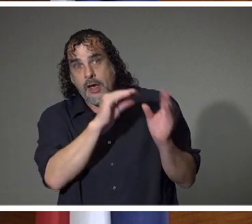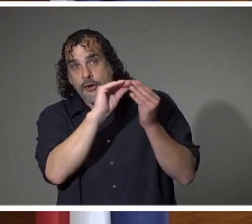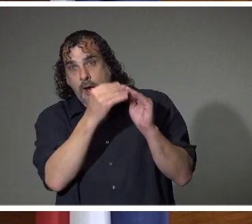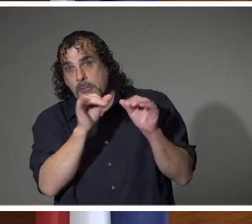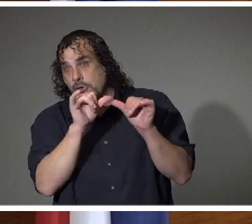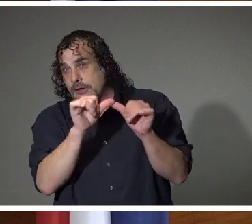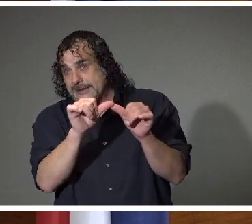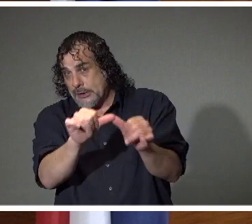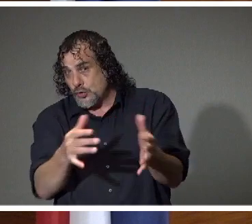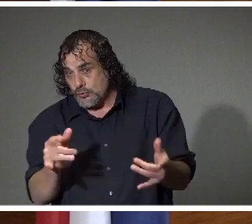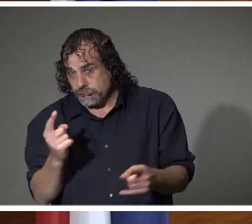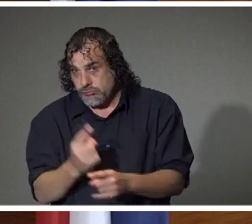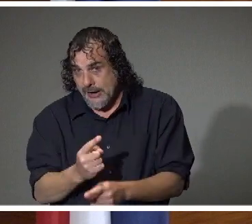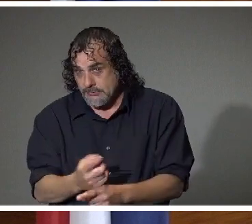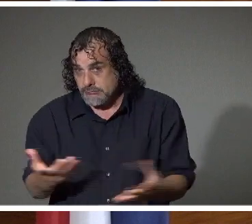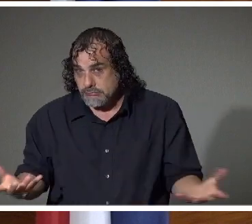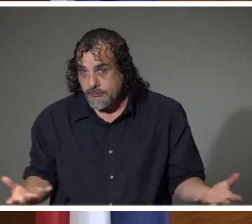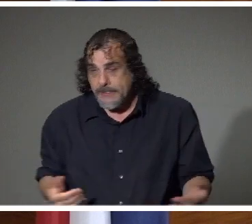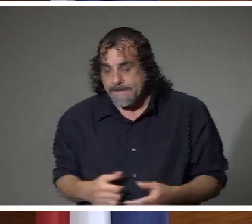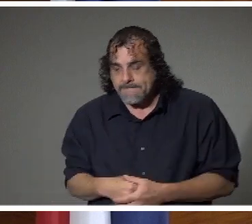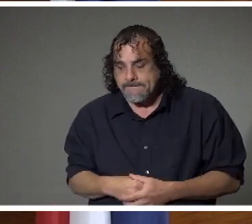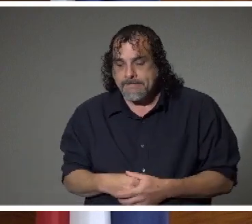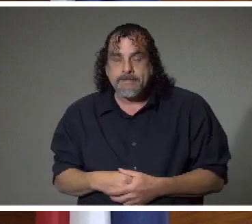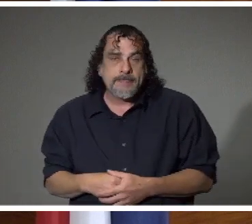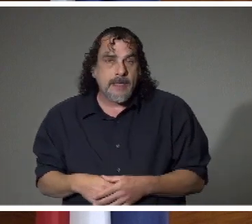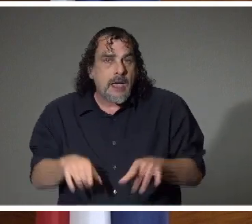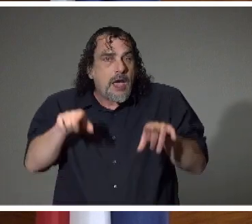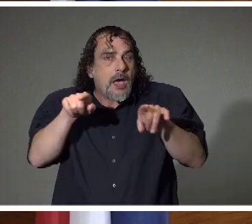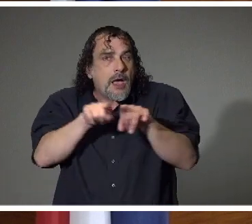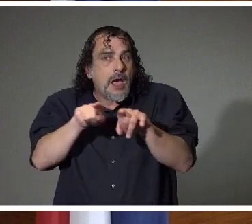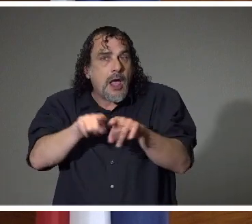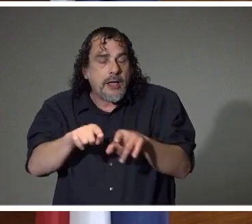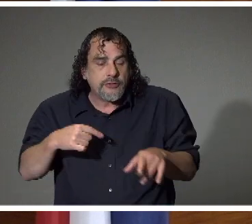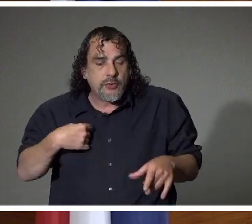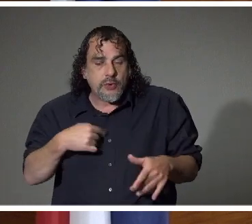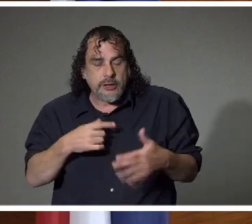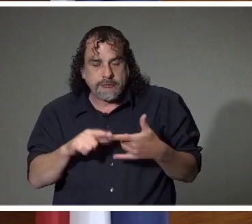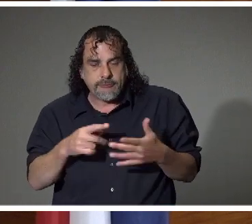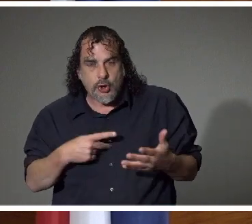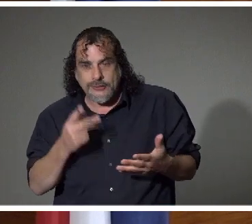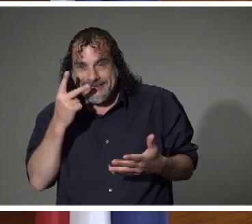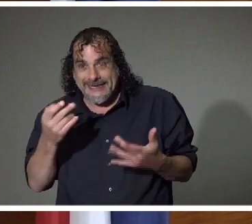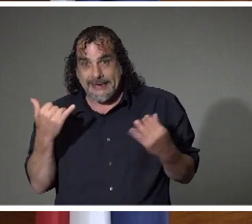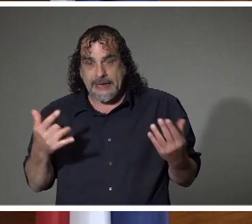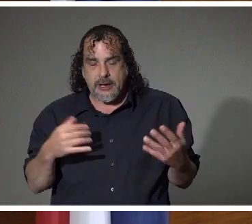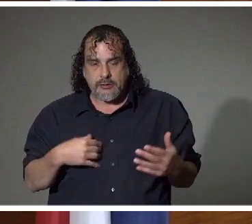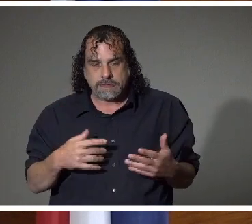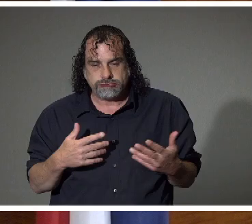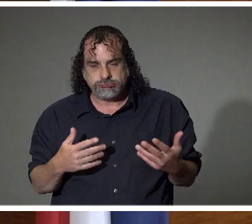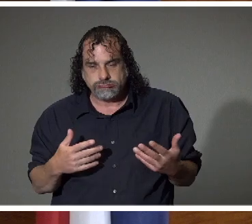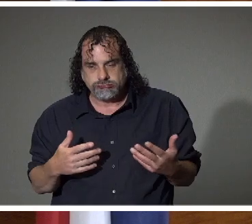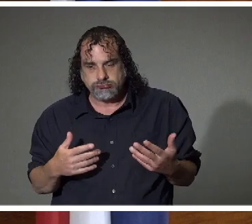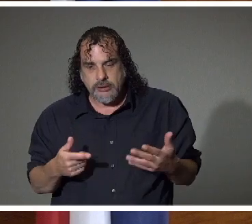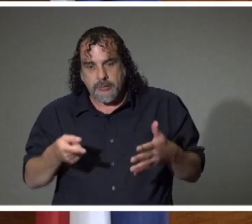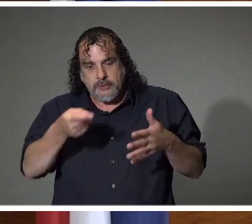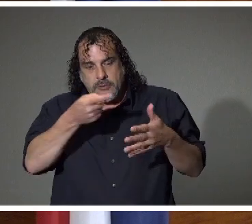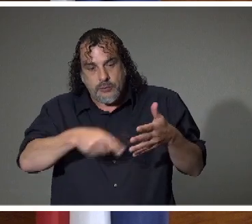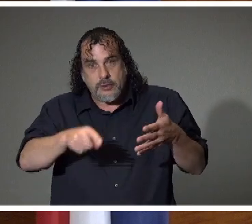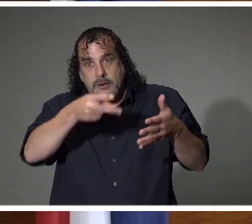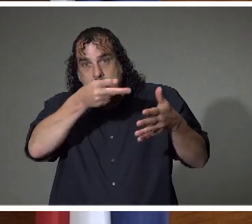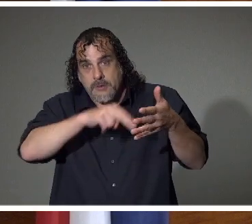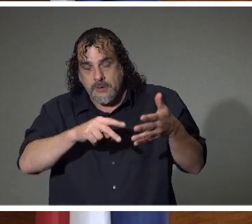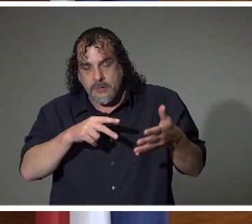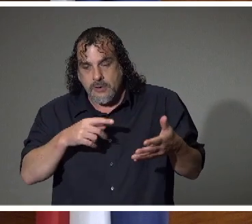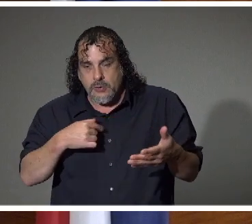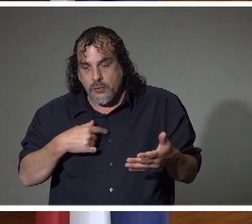continue. As we move into what we're looking at over the next couple of weeks, we are